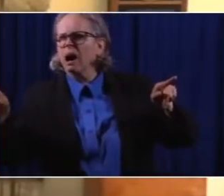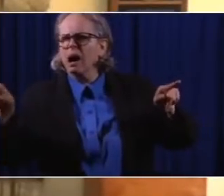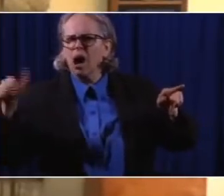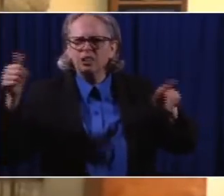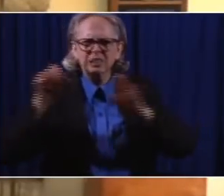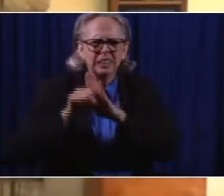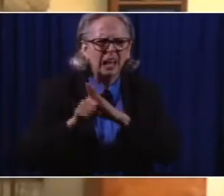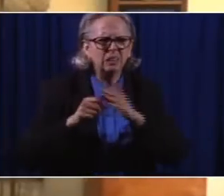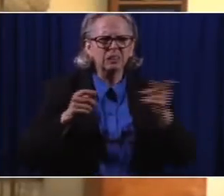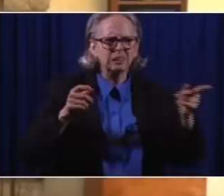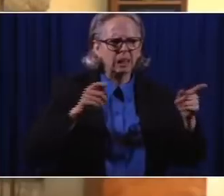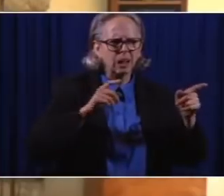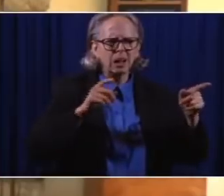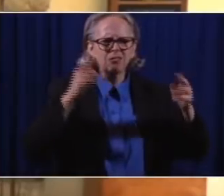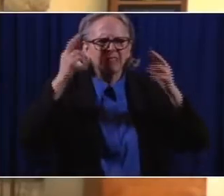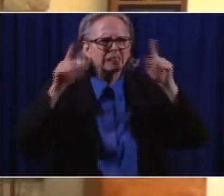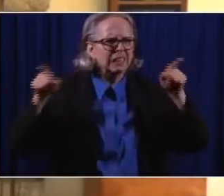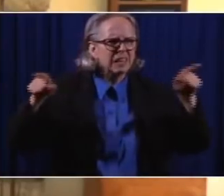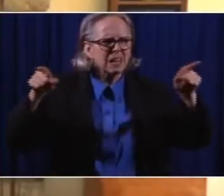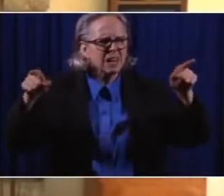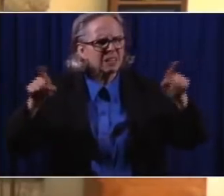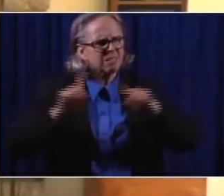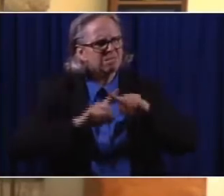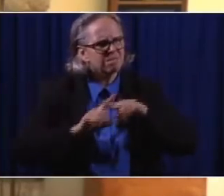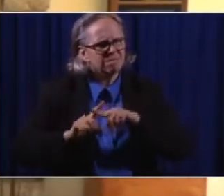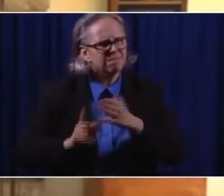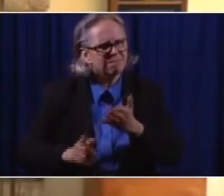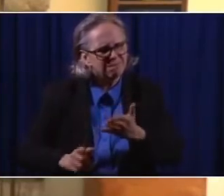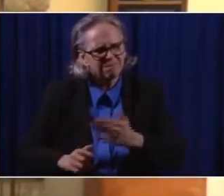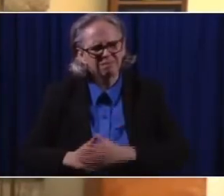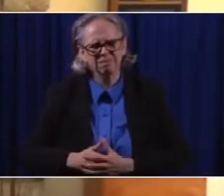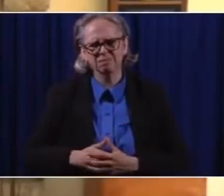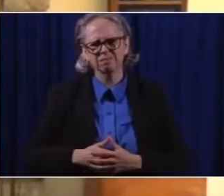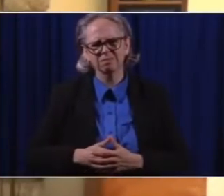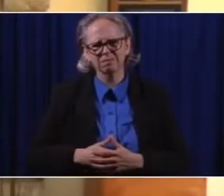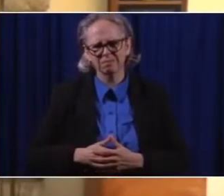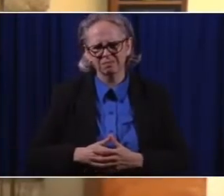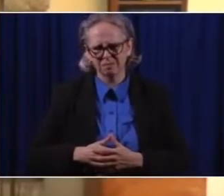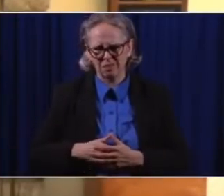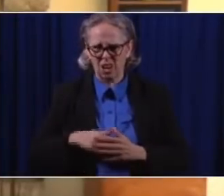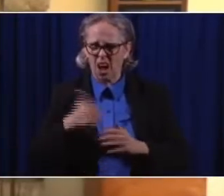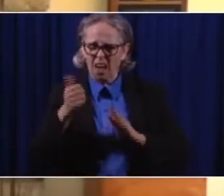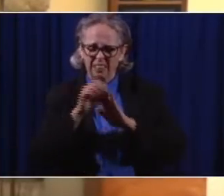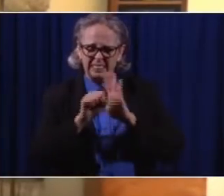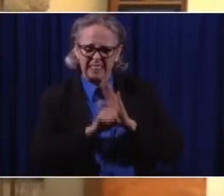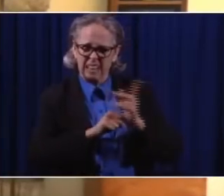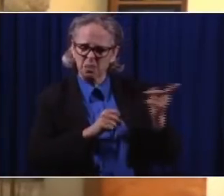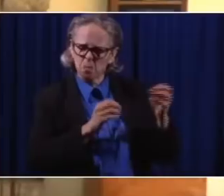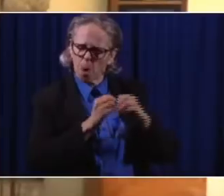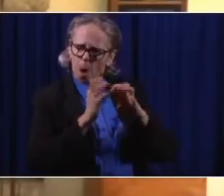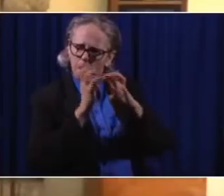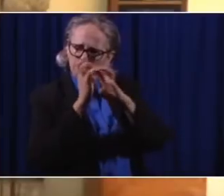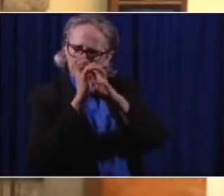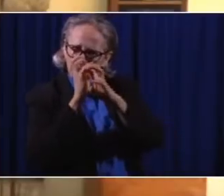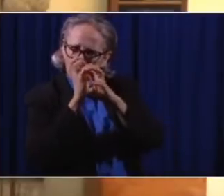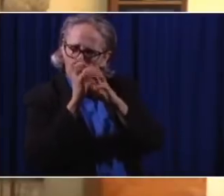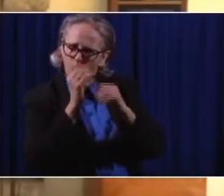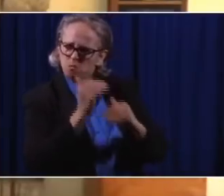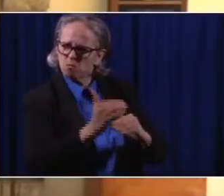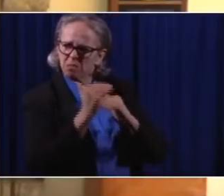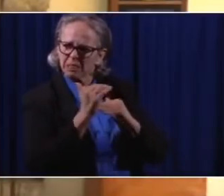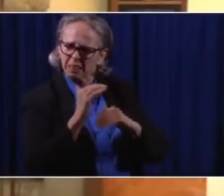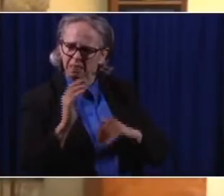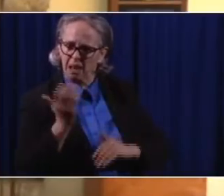or curtailed them. Other states, by the way, have been more prohibitive in regard to how many people can be in a